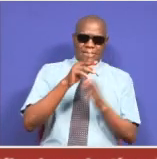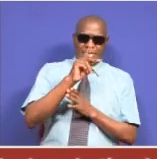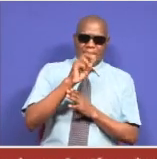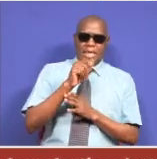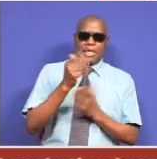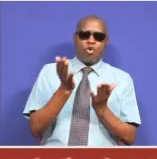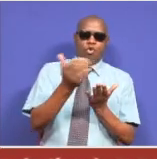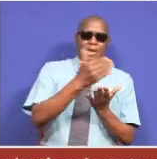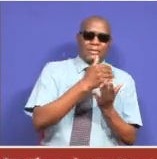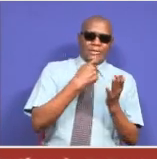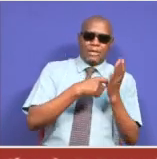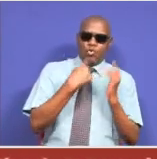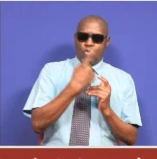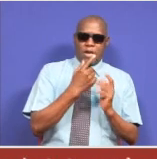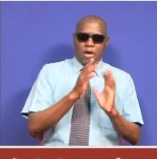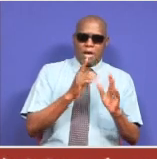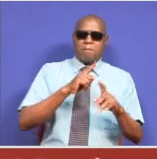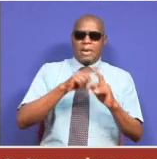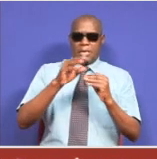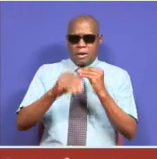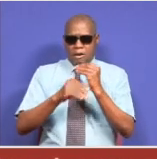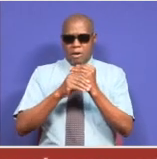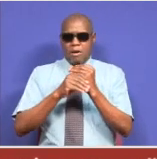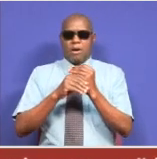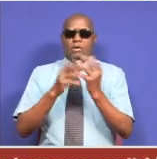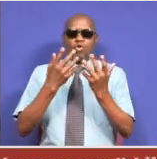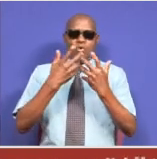taxes, but also to support you in upholding